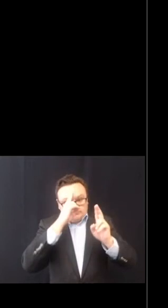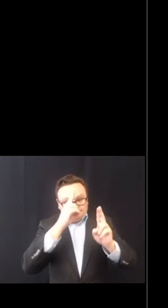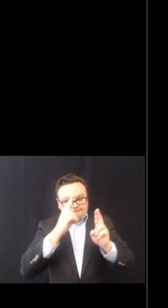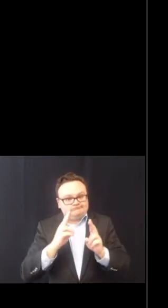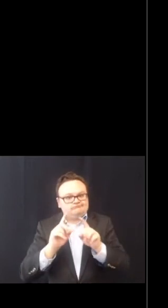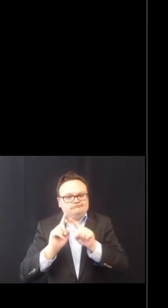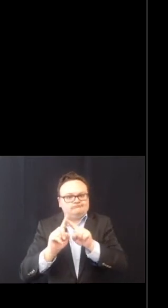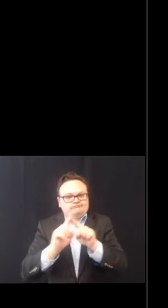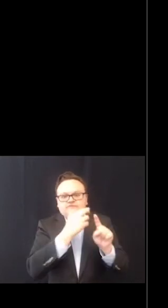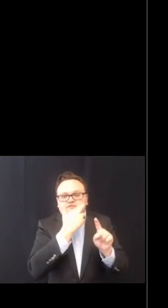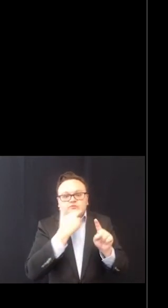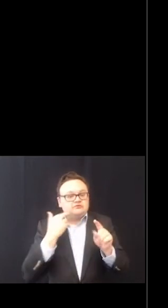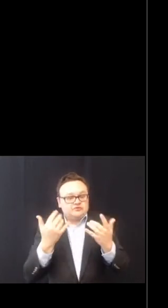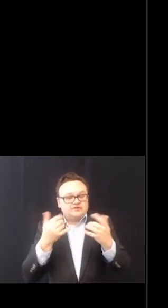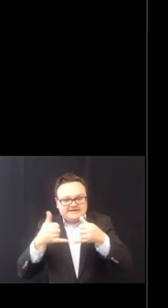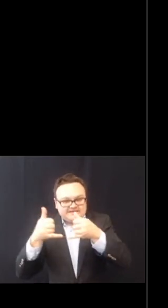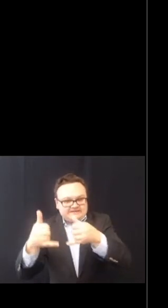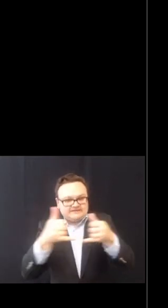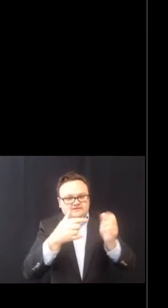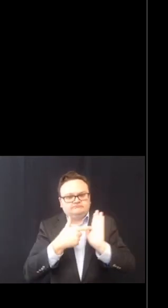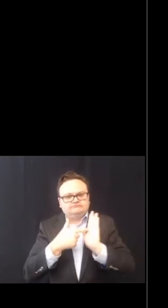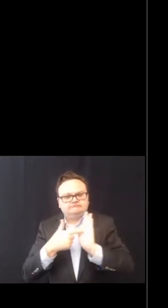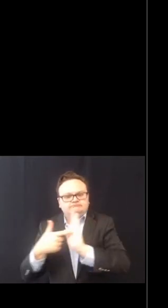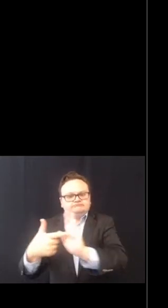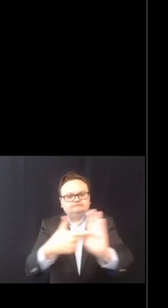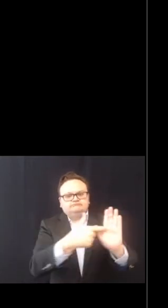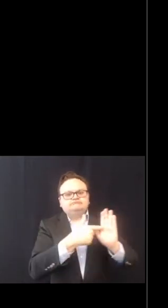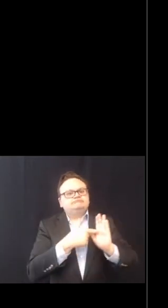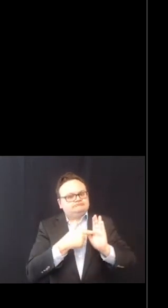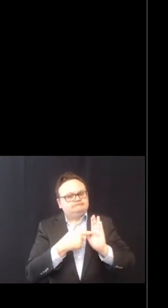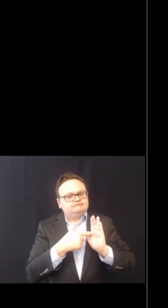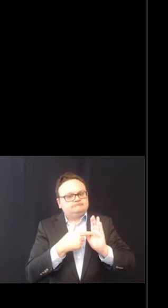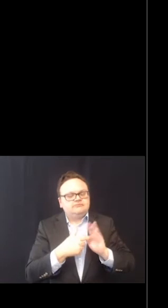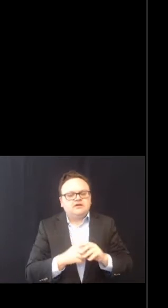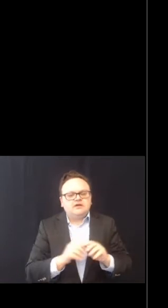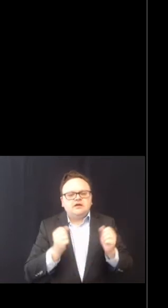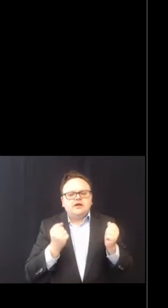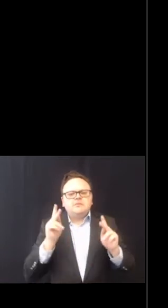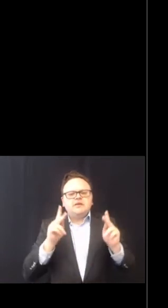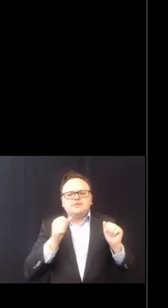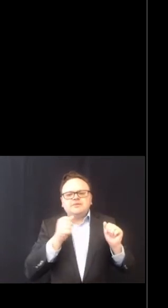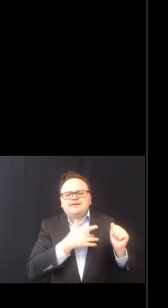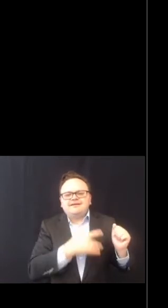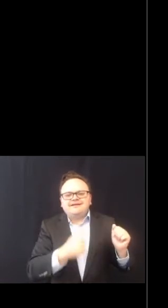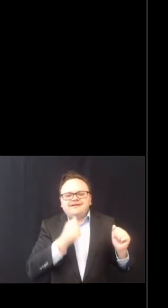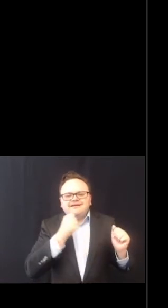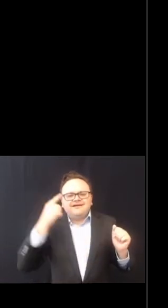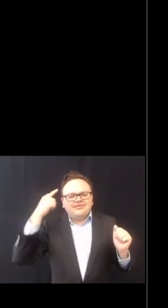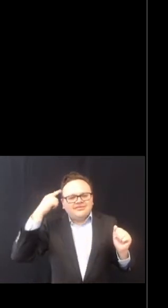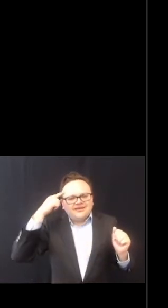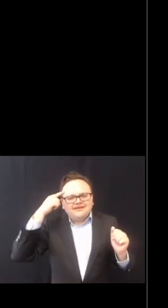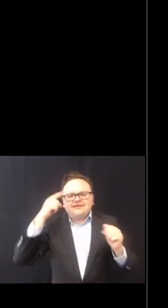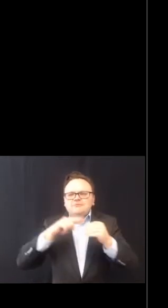really show that, a lot of people don't think about, what goes into hiring or what goes into training